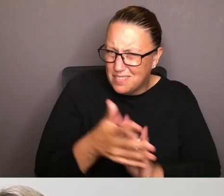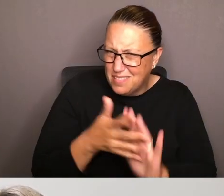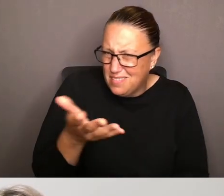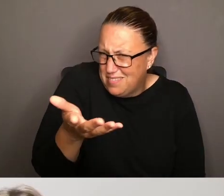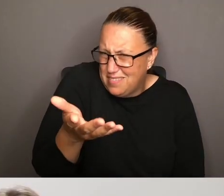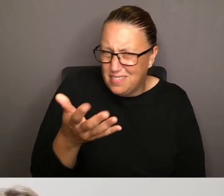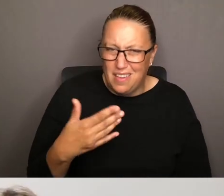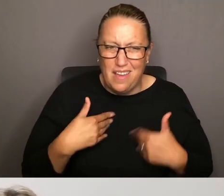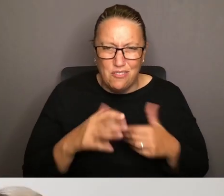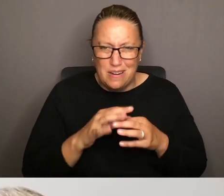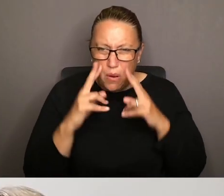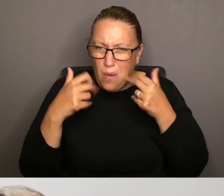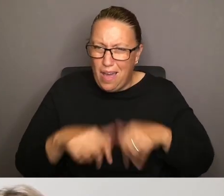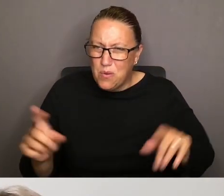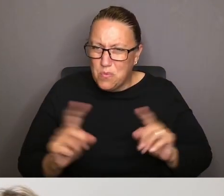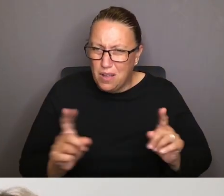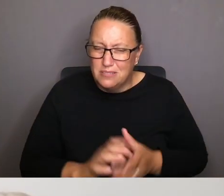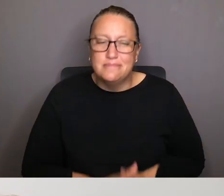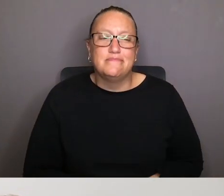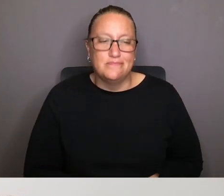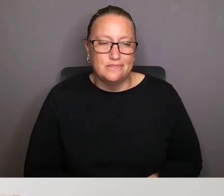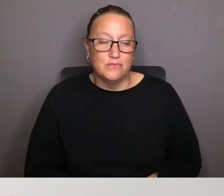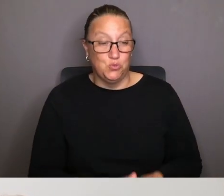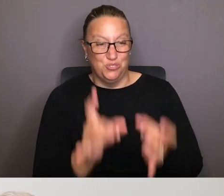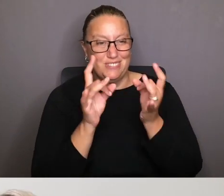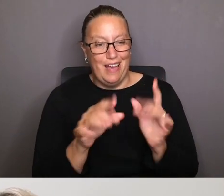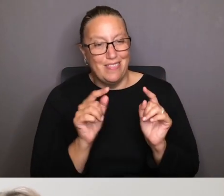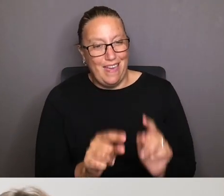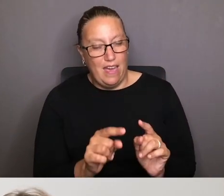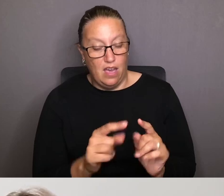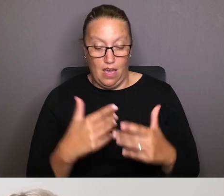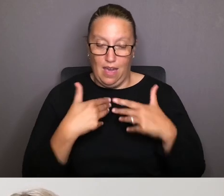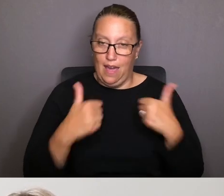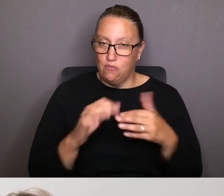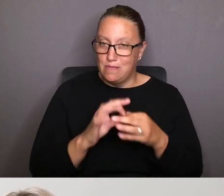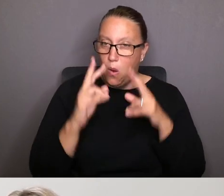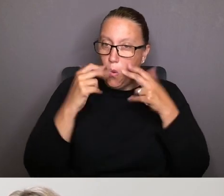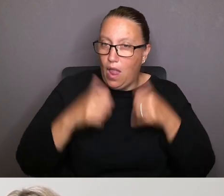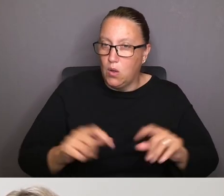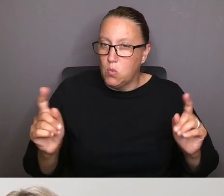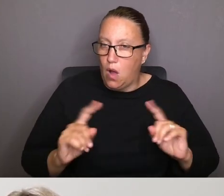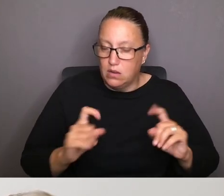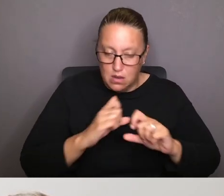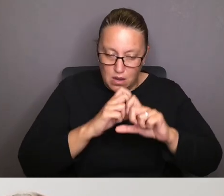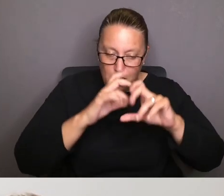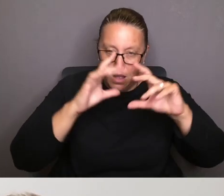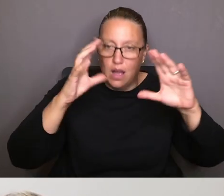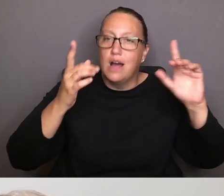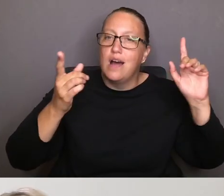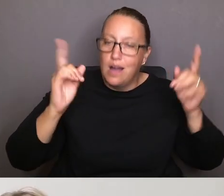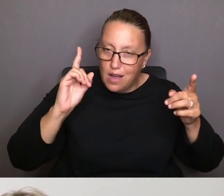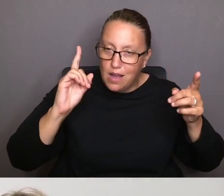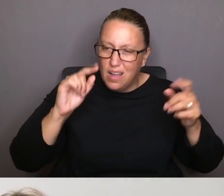healthy relationships. And they say, look at me, and they say, like, well, what does that mean? What does a healthy relationship look like? So starting